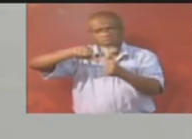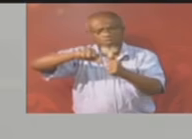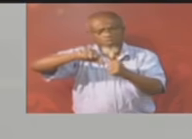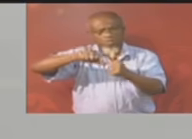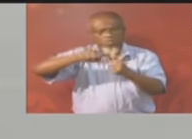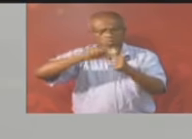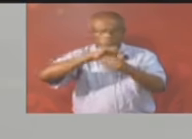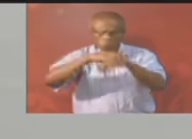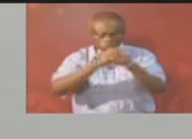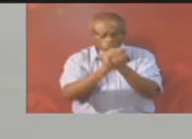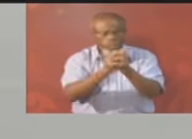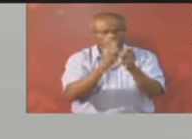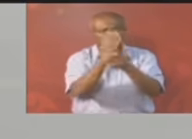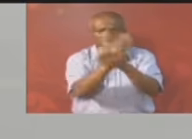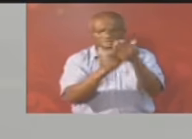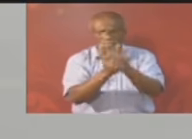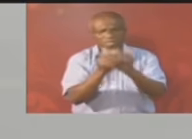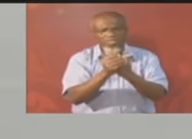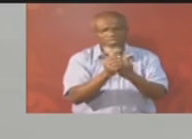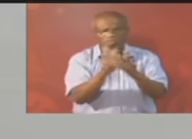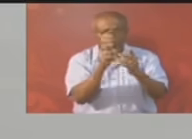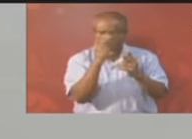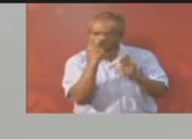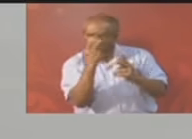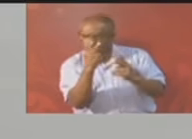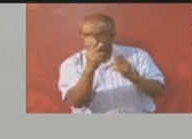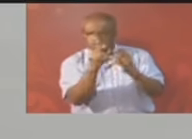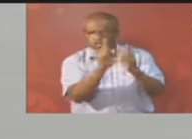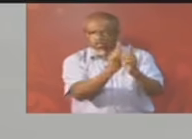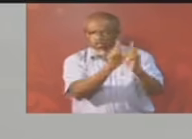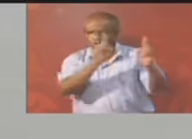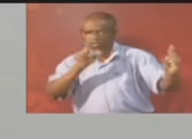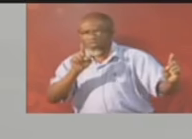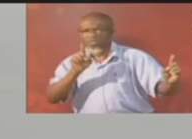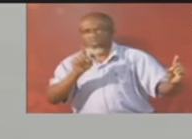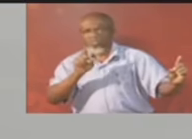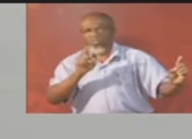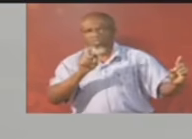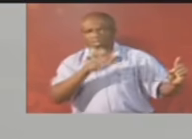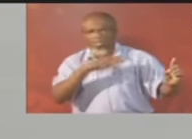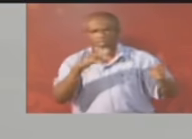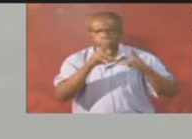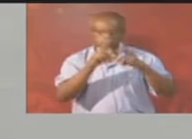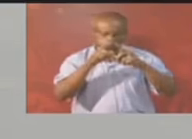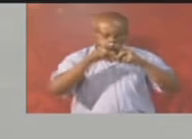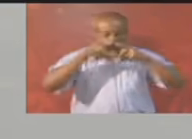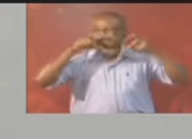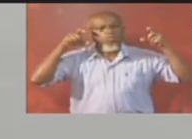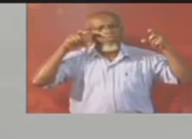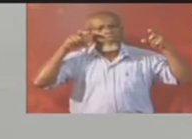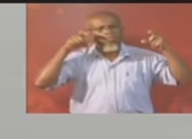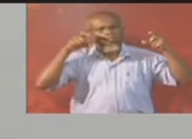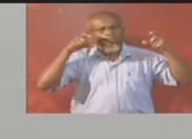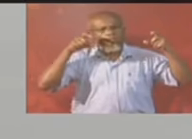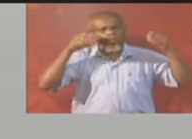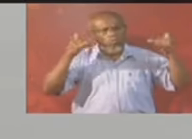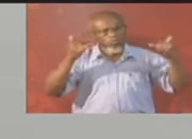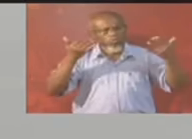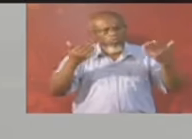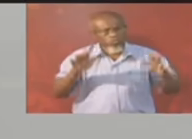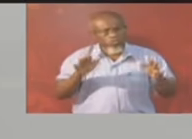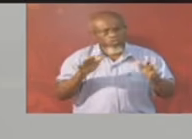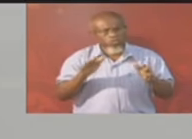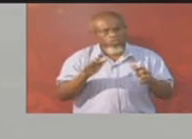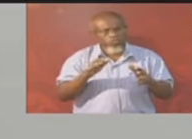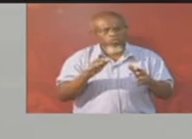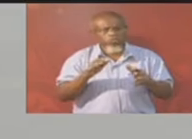hands, watch your distance from others, and wear your mask. We close with the words of Dr. Leroy